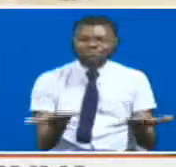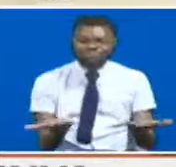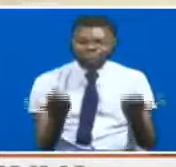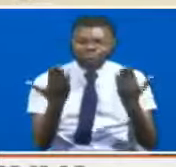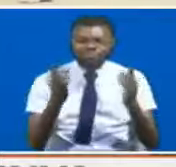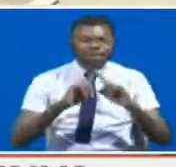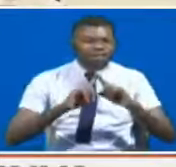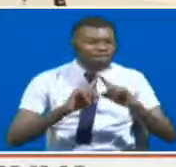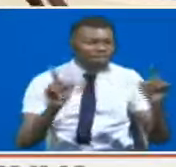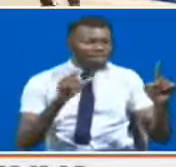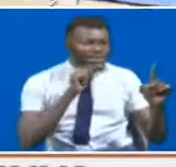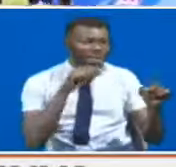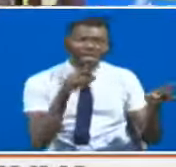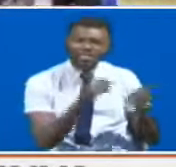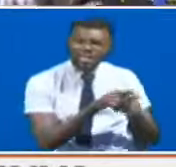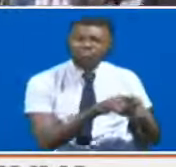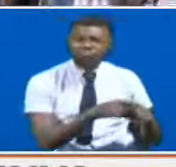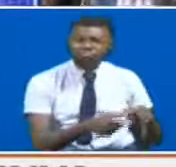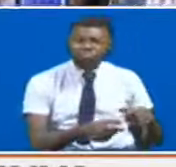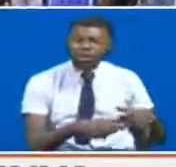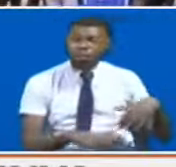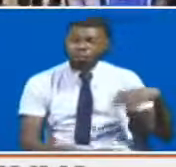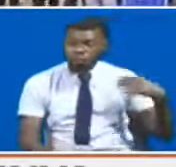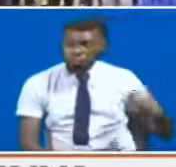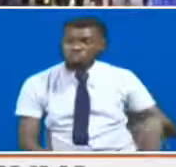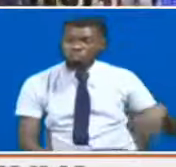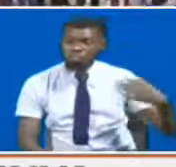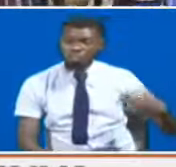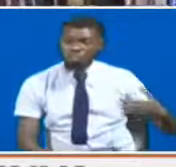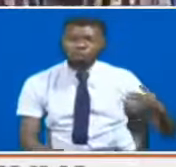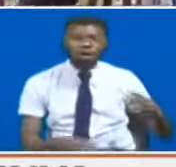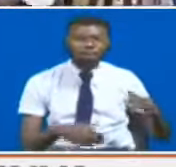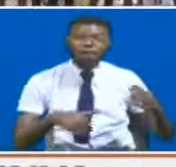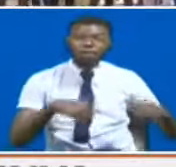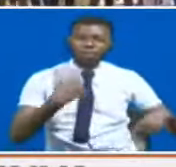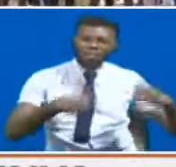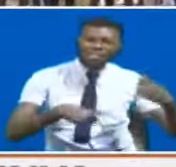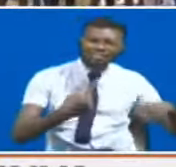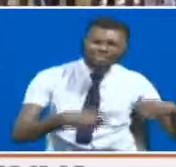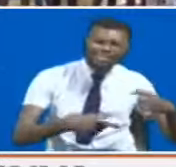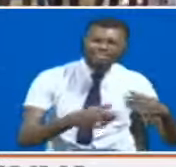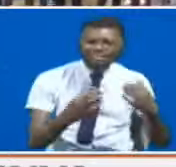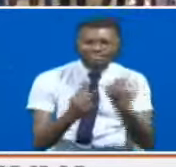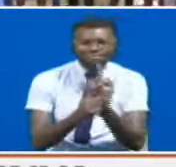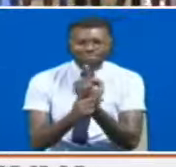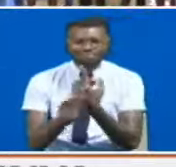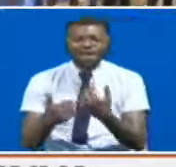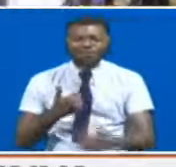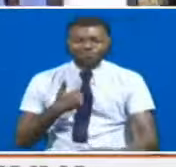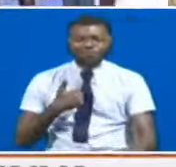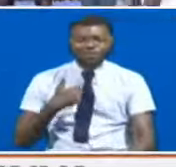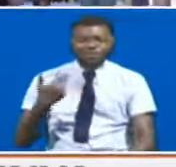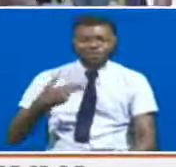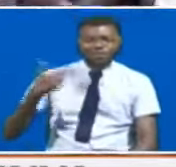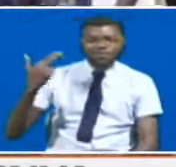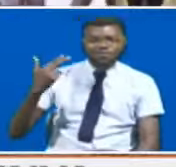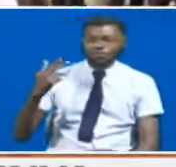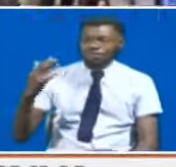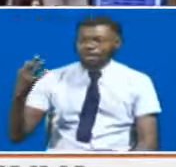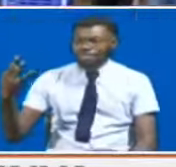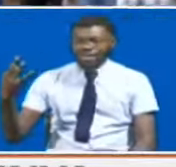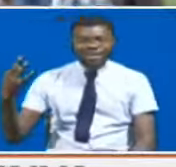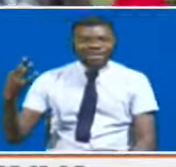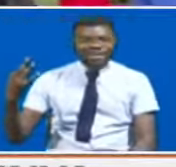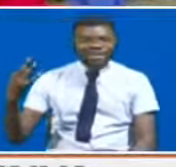But men are equally doing a great job. It's only that the competitions have grown higher and higher, yes. So far, 3x3 is doing